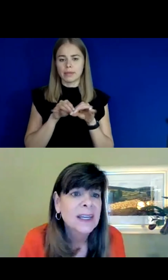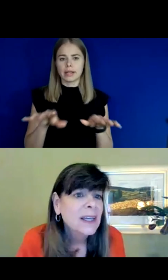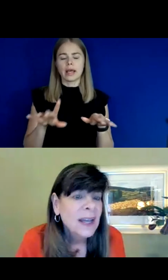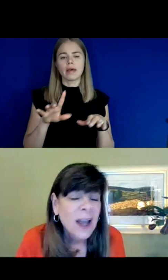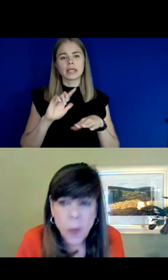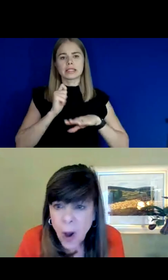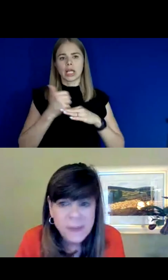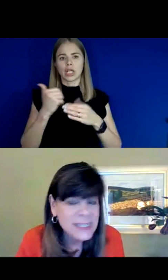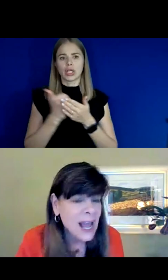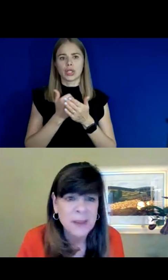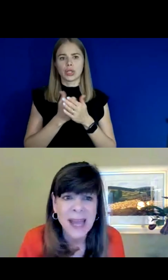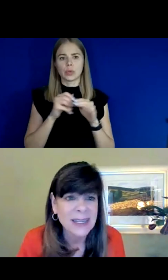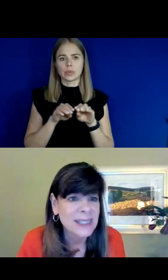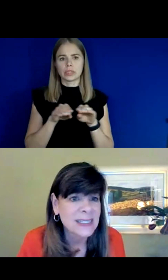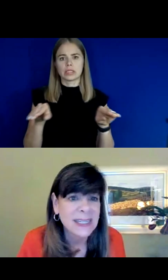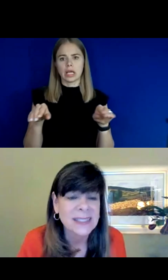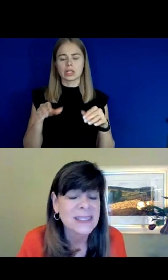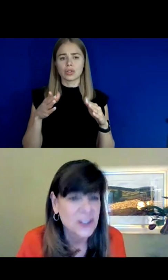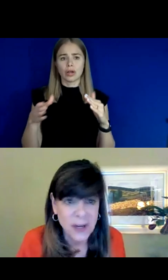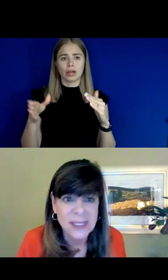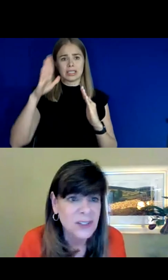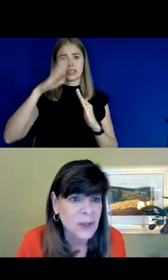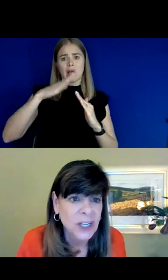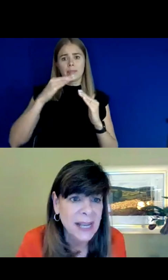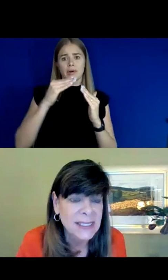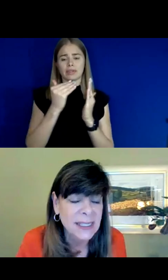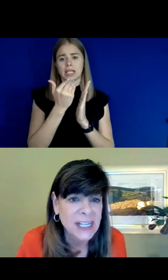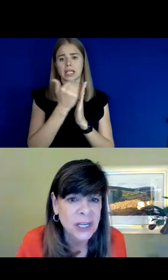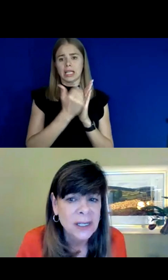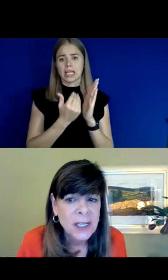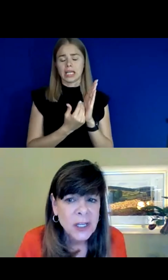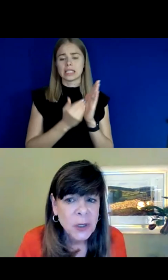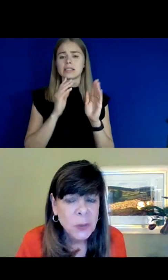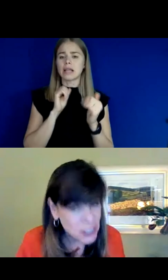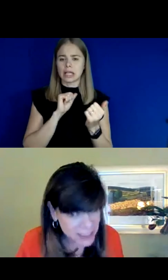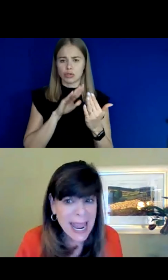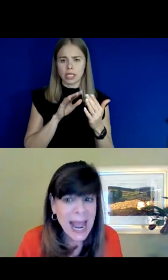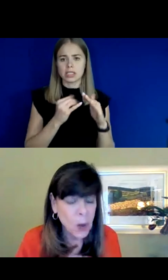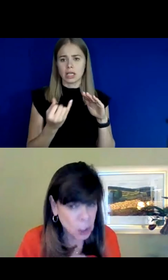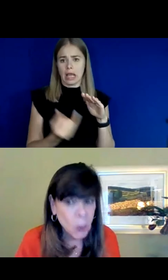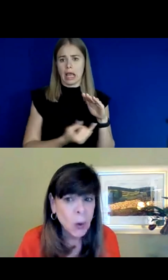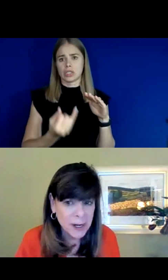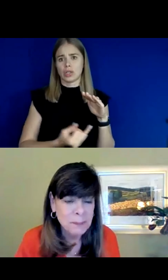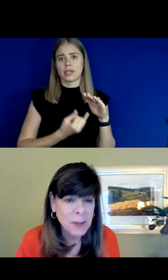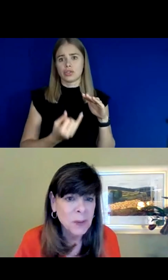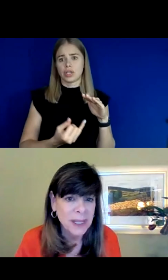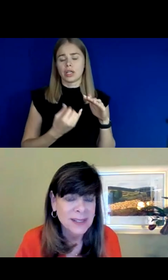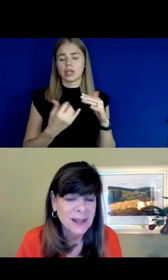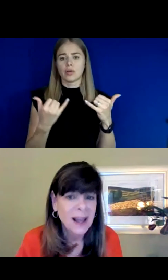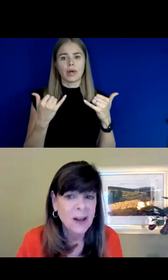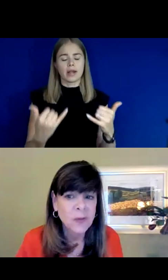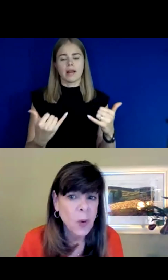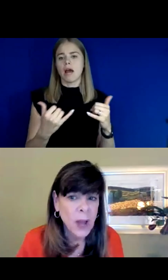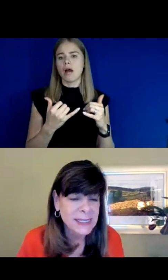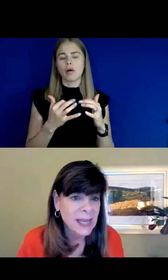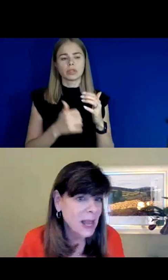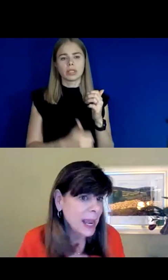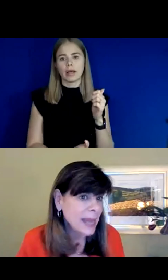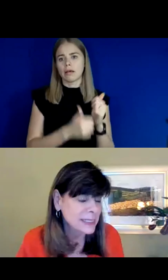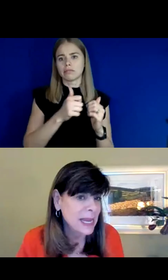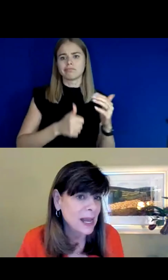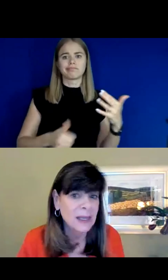services, on the top of that list is addressing social isolation, which is now a core component of